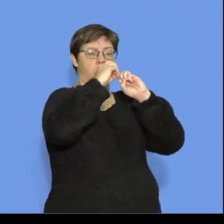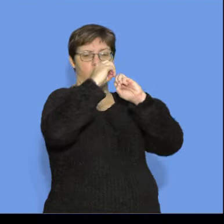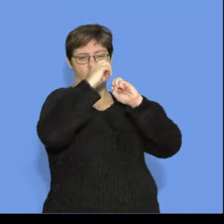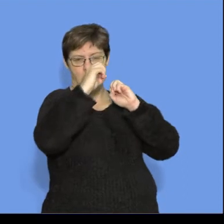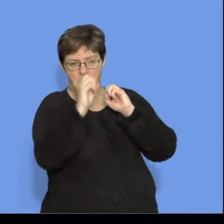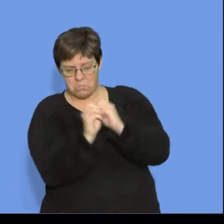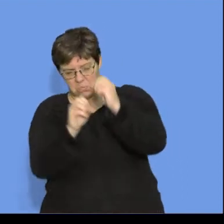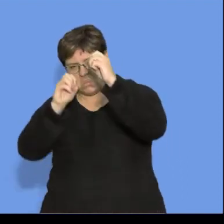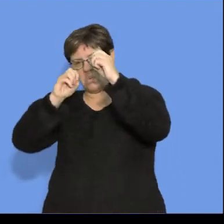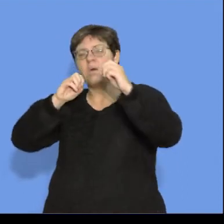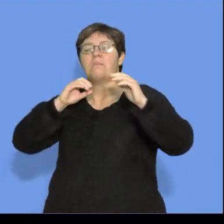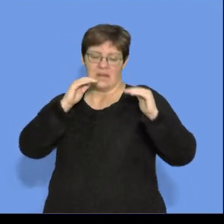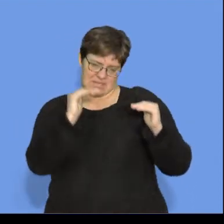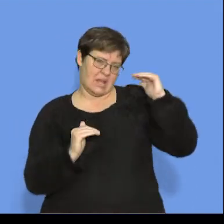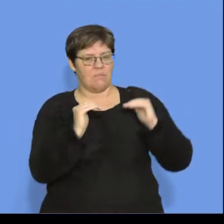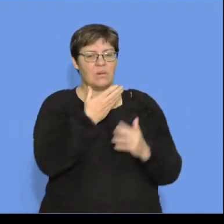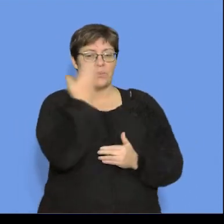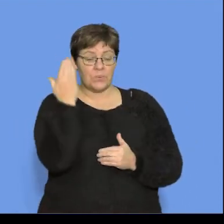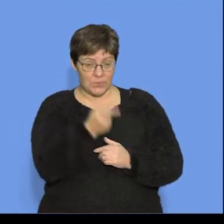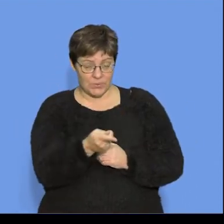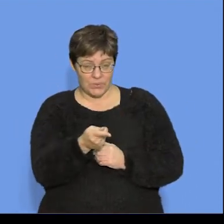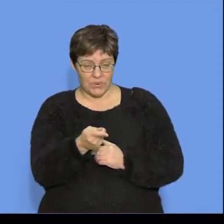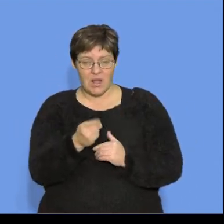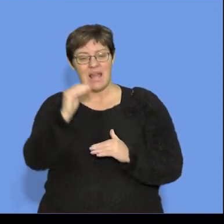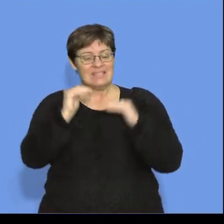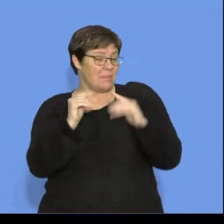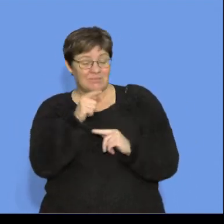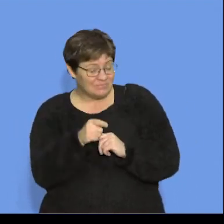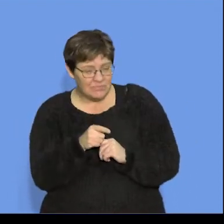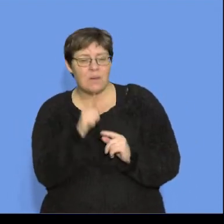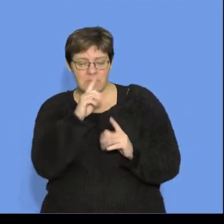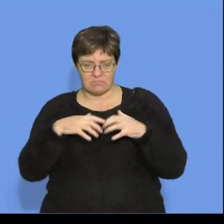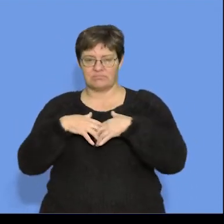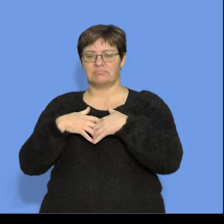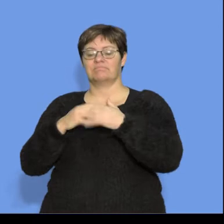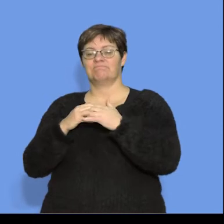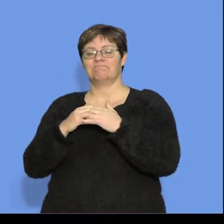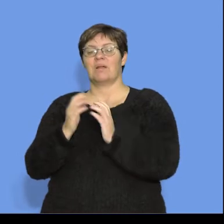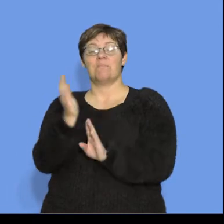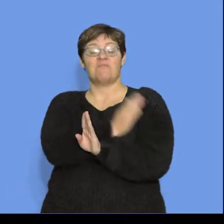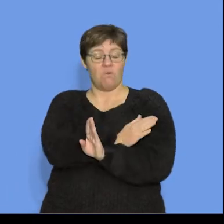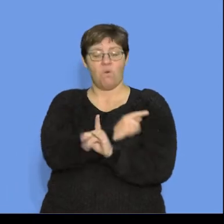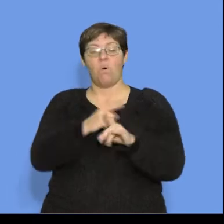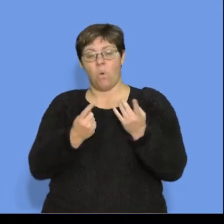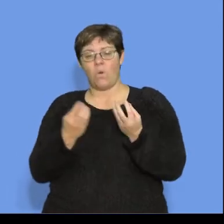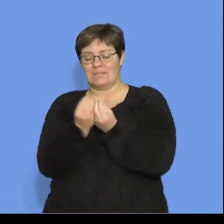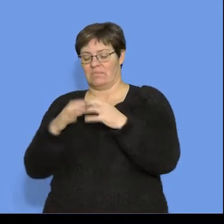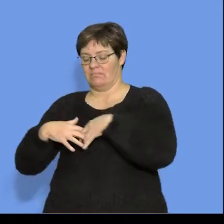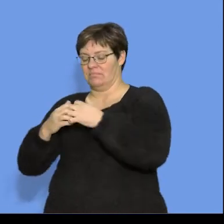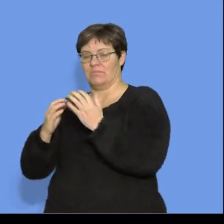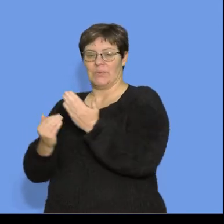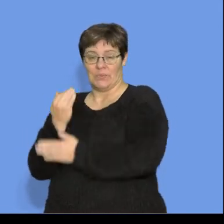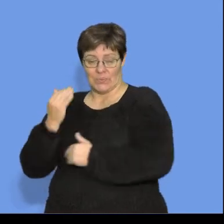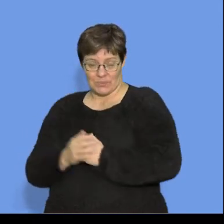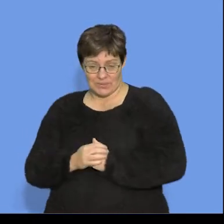an unstable pair. And that unstable thing can fall apart to become what it was or to become something new,